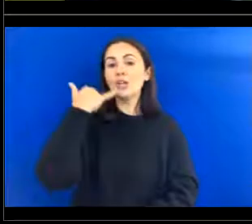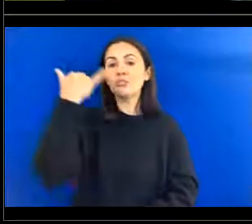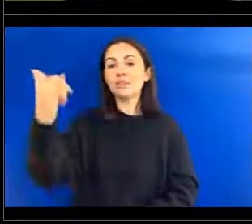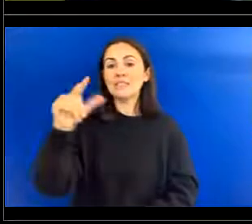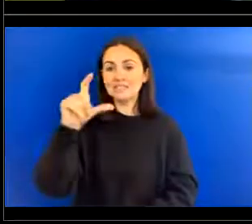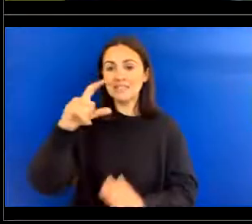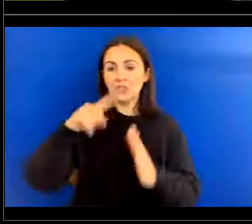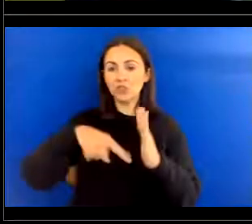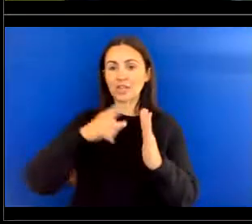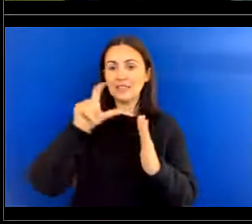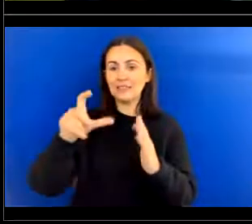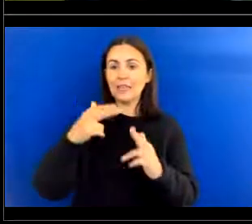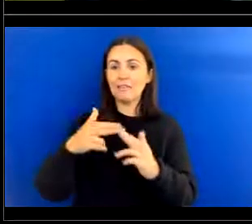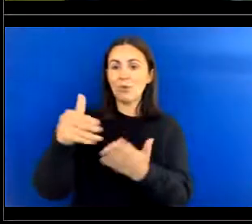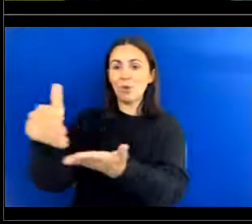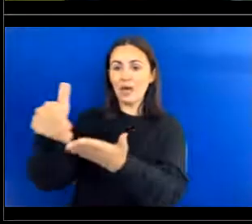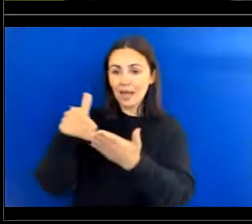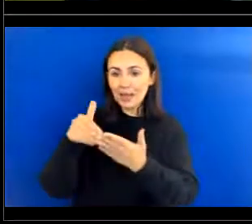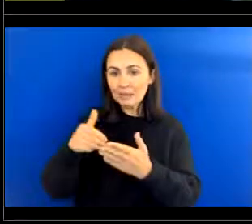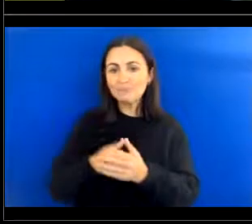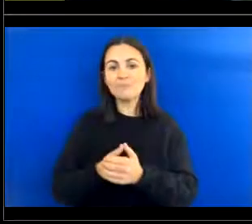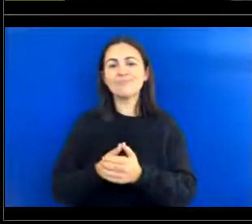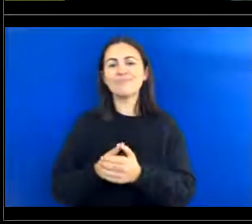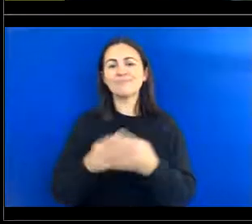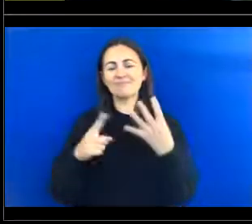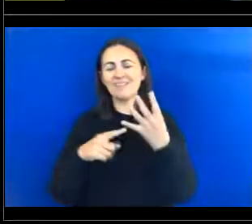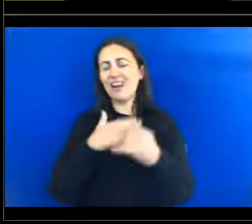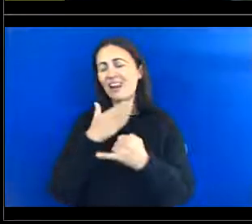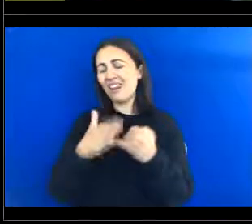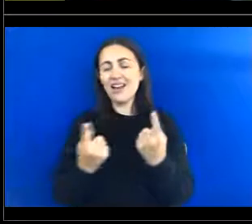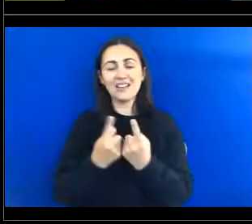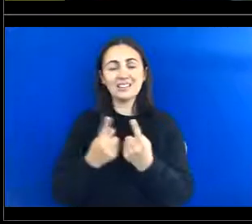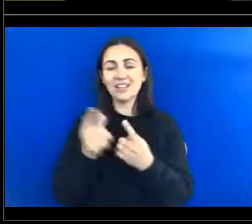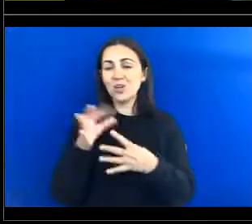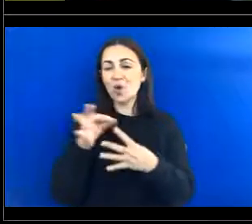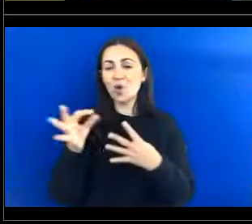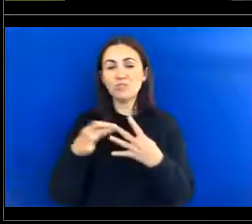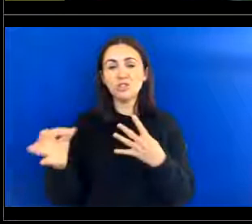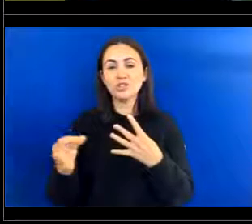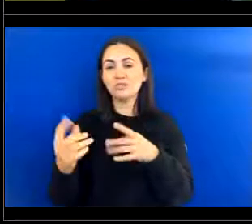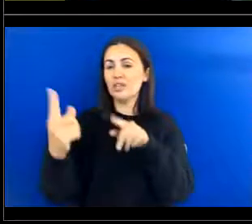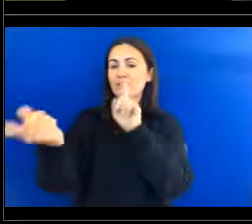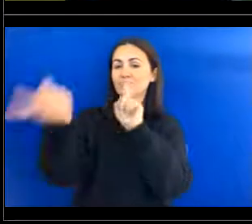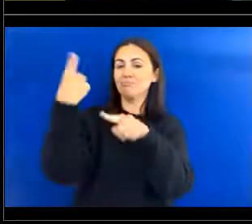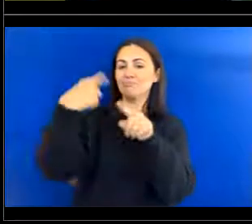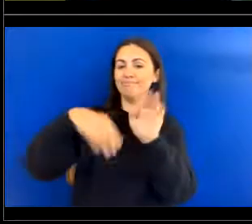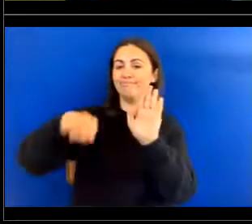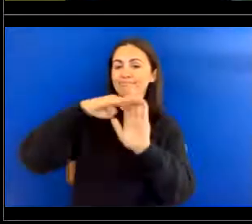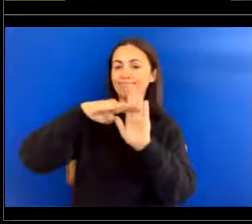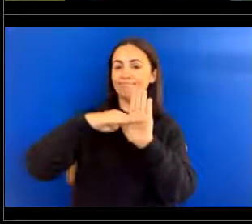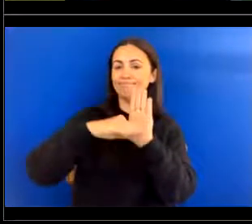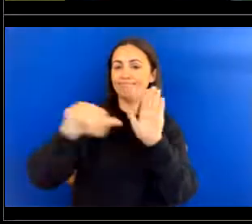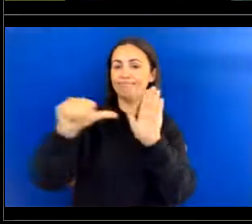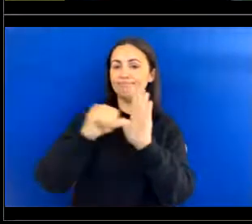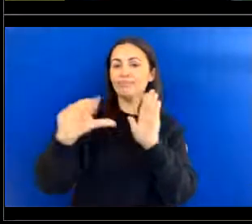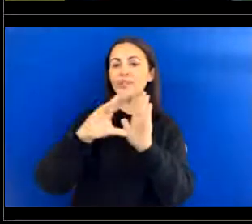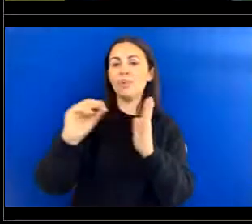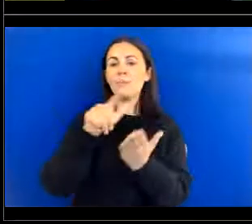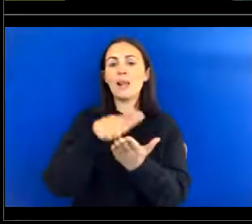Court. So that's a great summary of that dispute. Thanks, Lynn. Thank you.